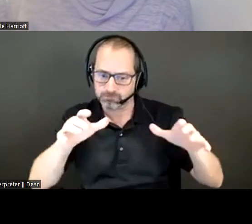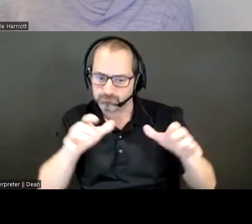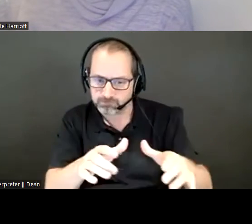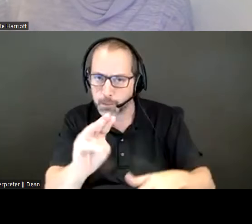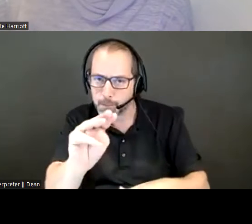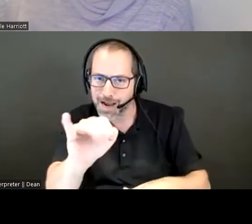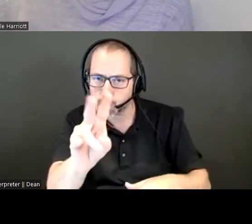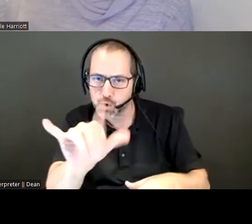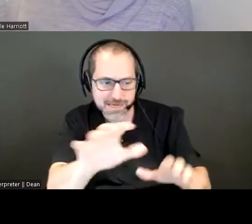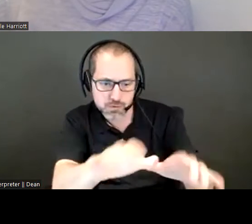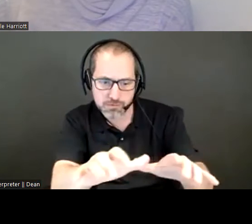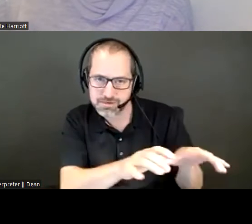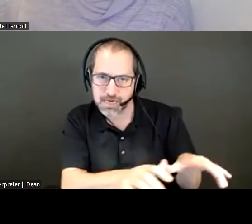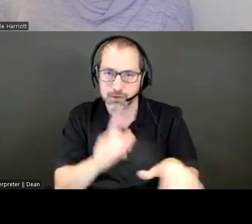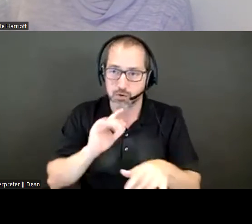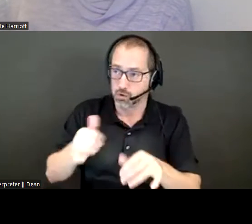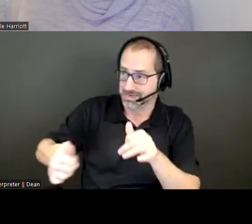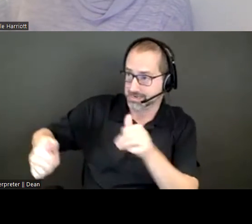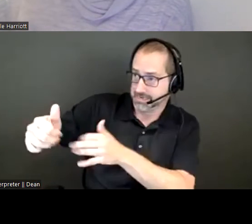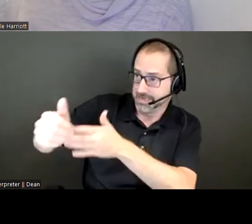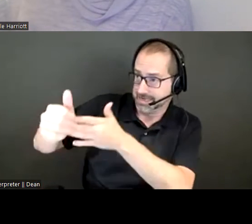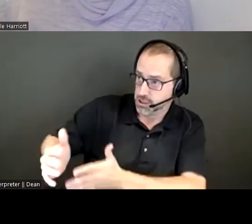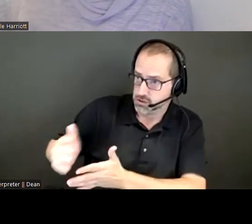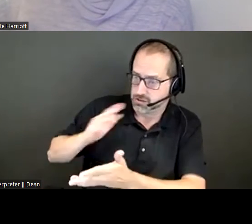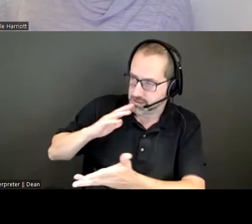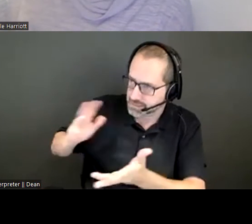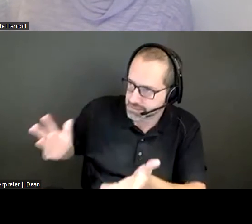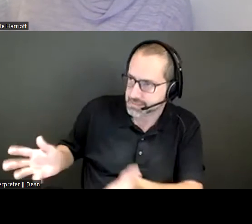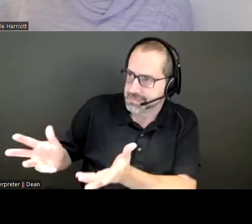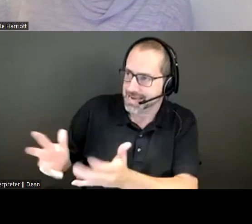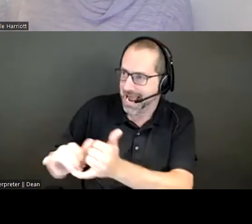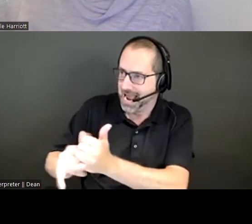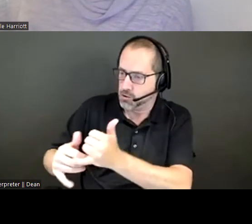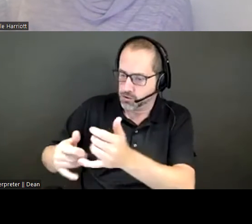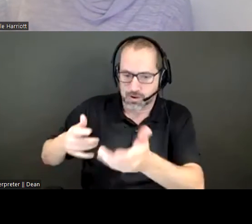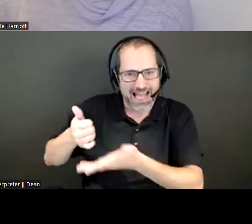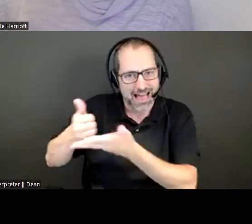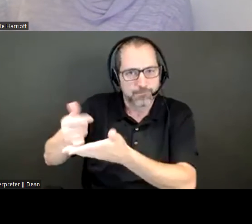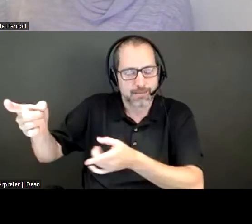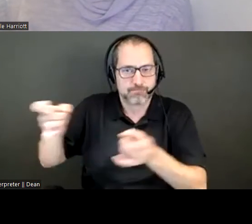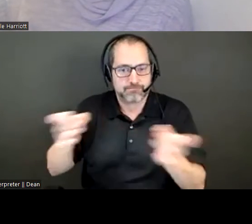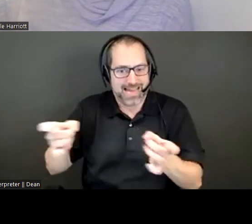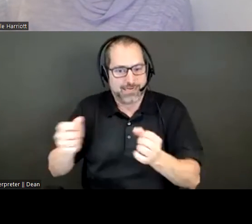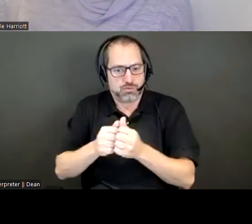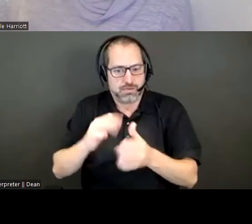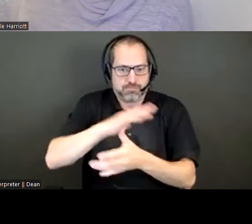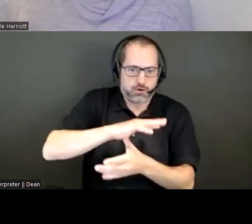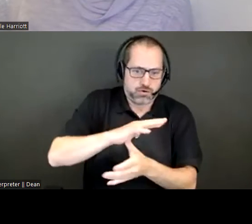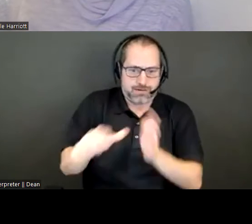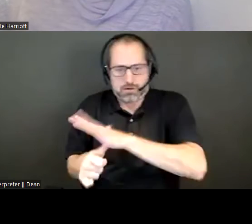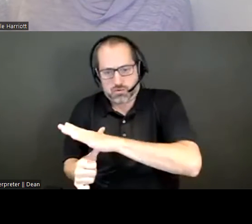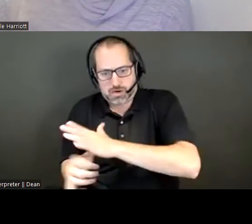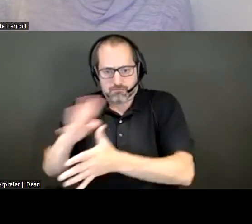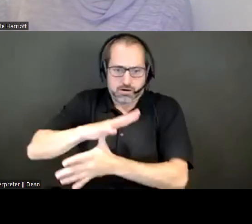help leaders manage all these priorities that they have to deal with, to put that on their radar as